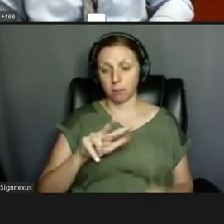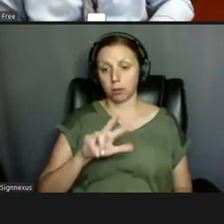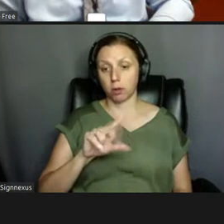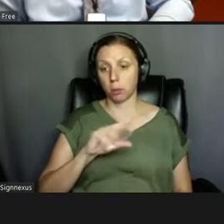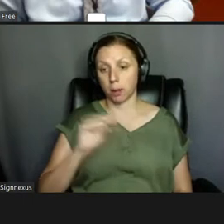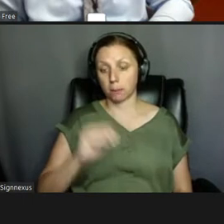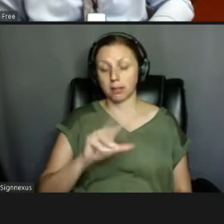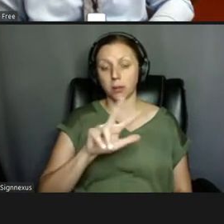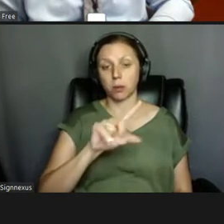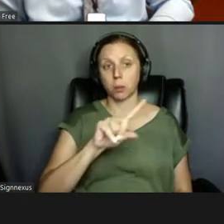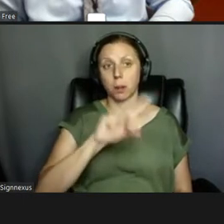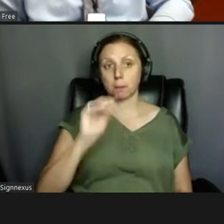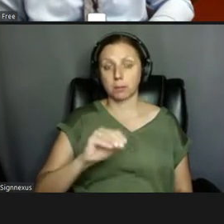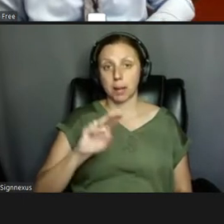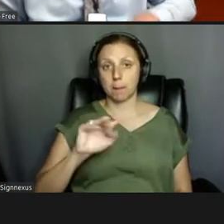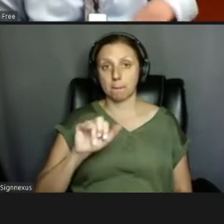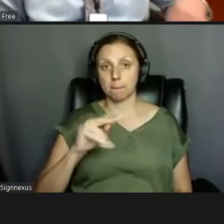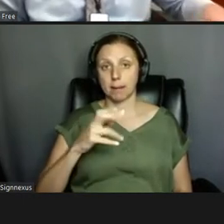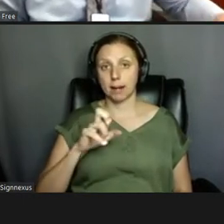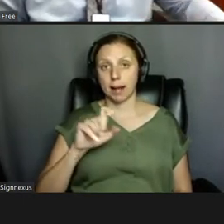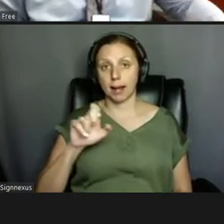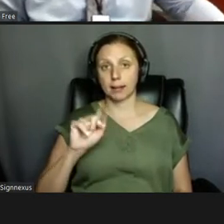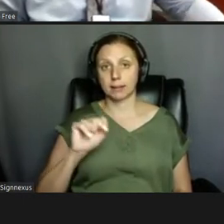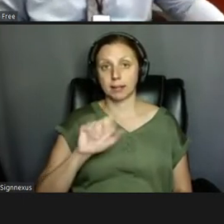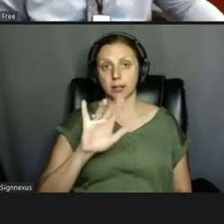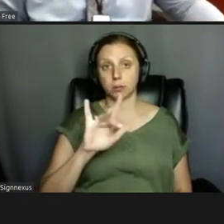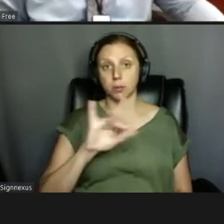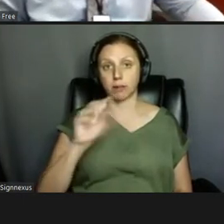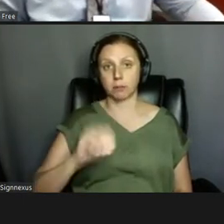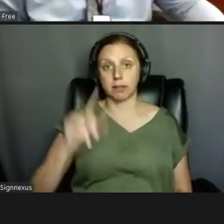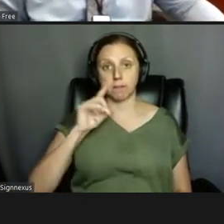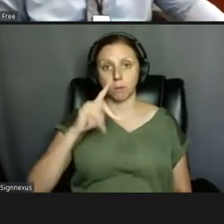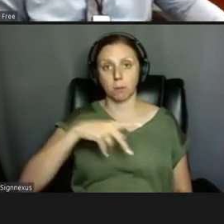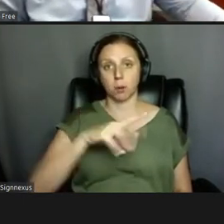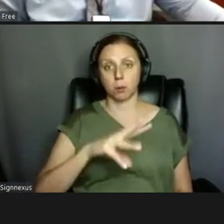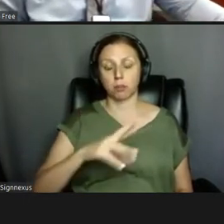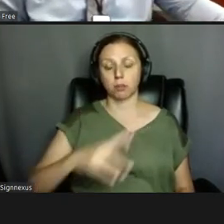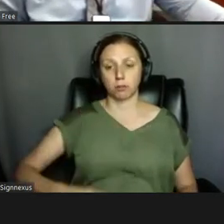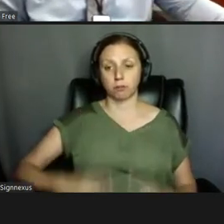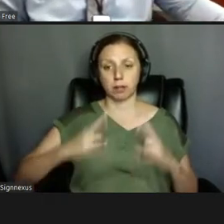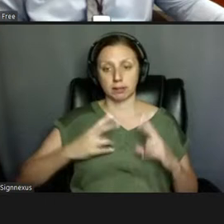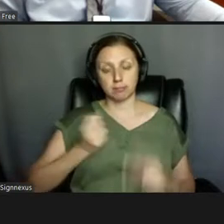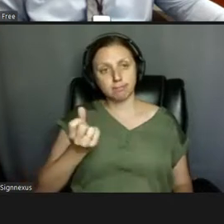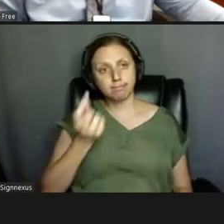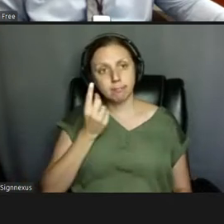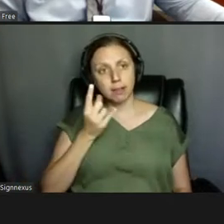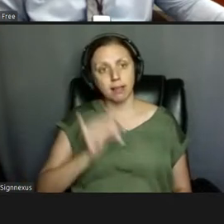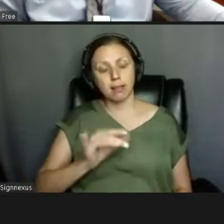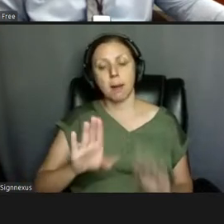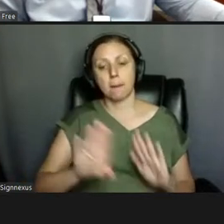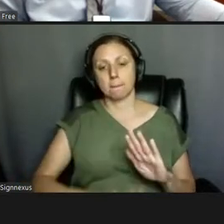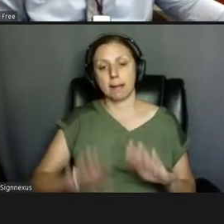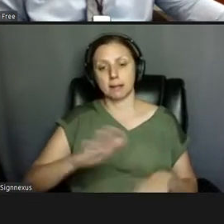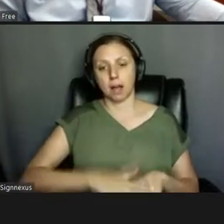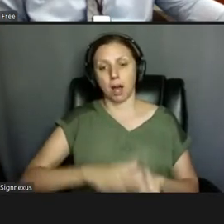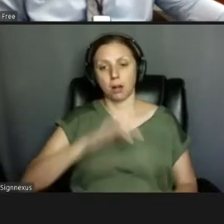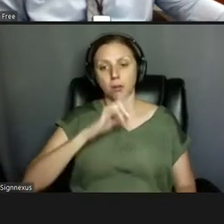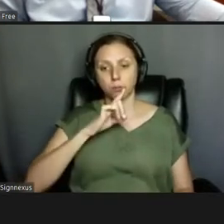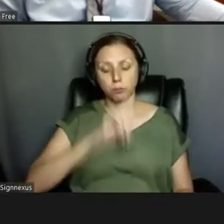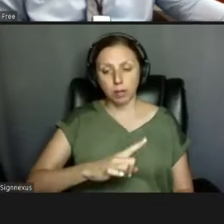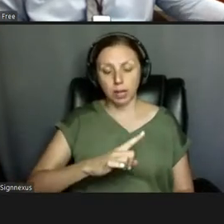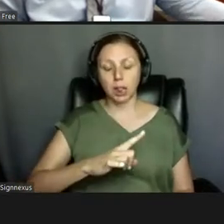Manhasset and 25% for Port Washington residents. So in fact, that based on real